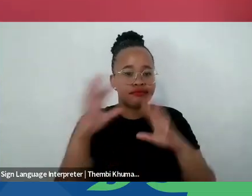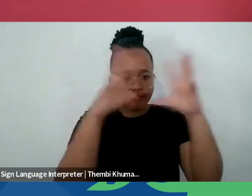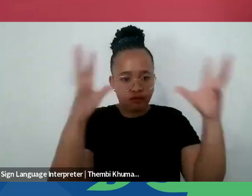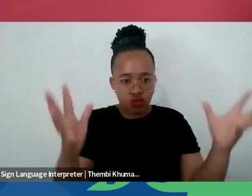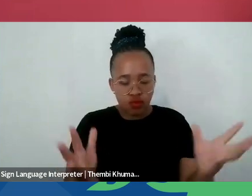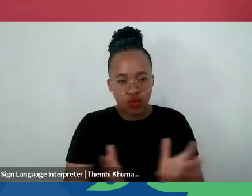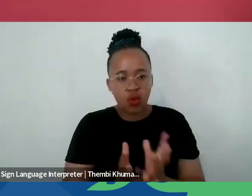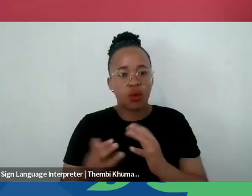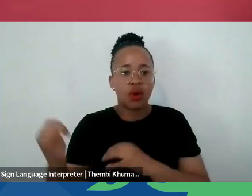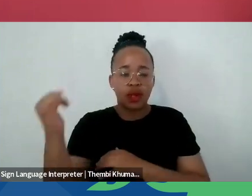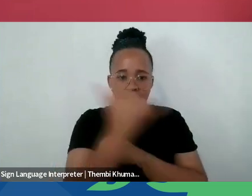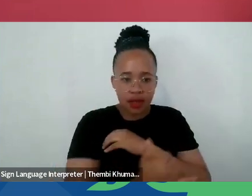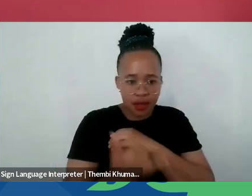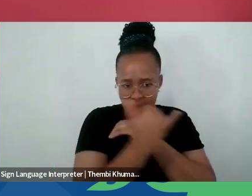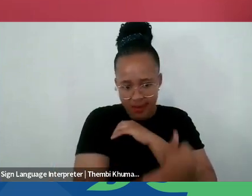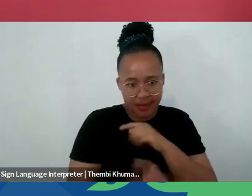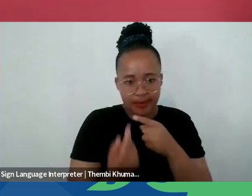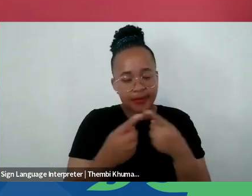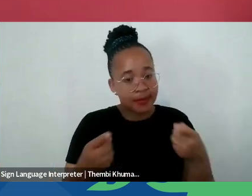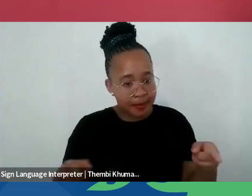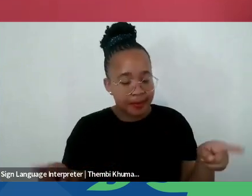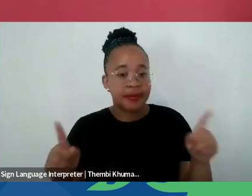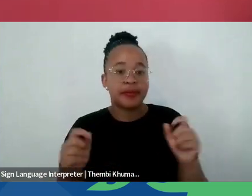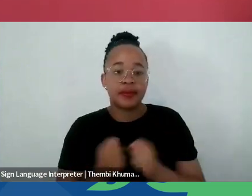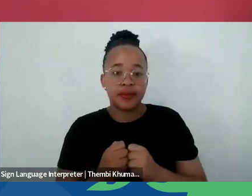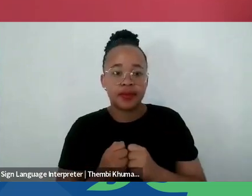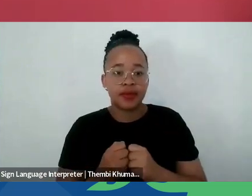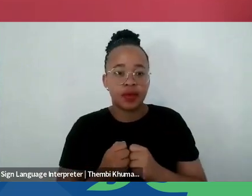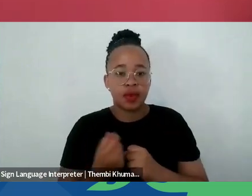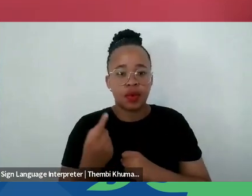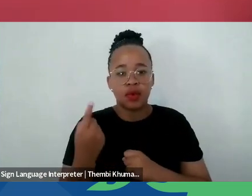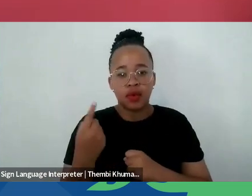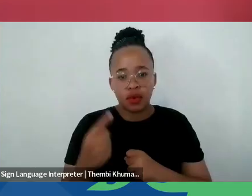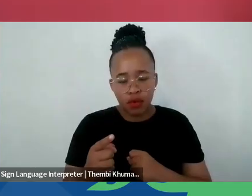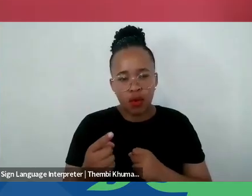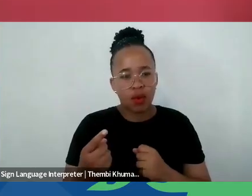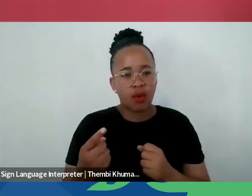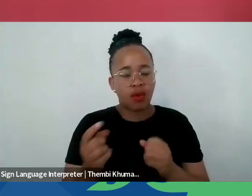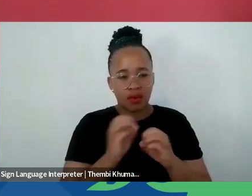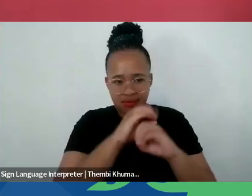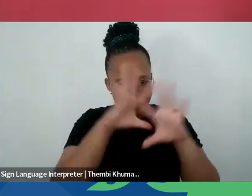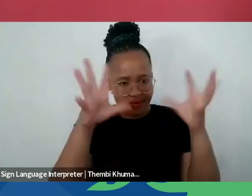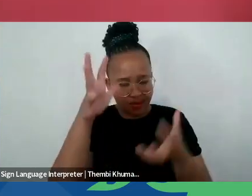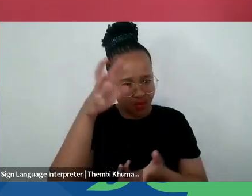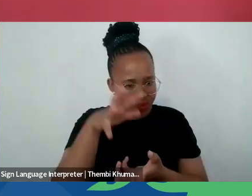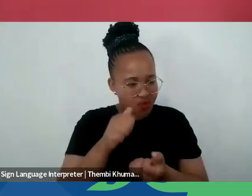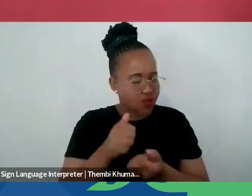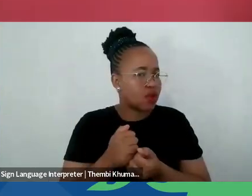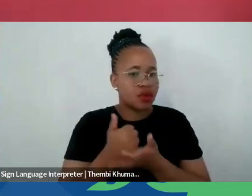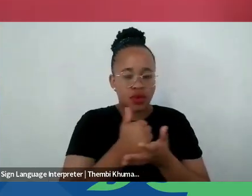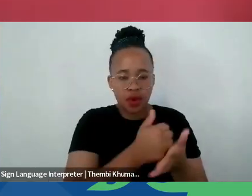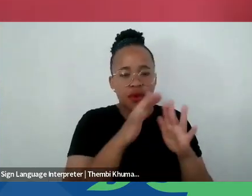that's where most of the chemsex research has taken place, and aligned in relation to a useful framework that just helps people think